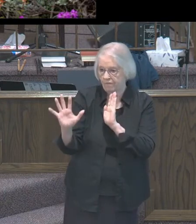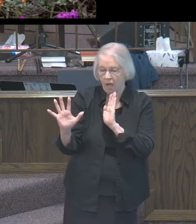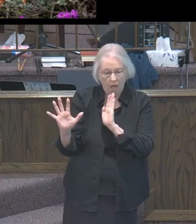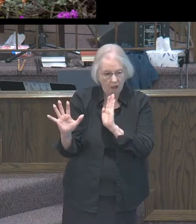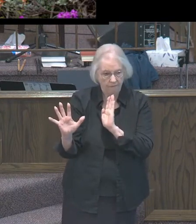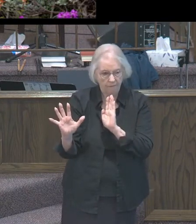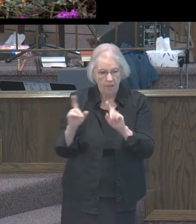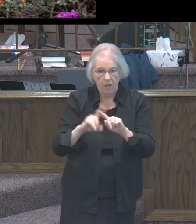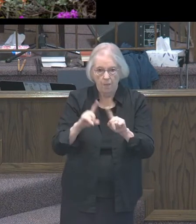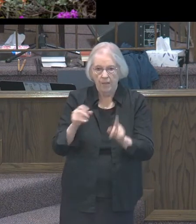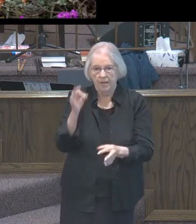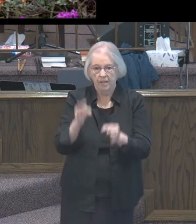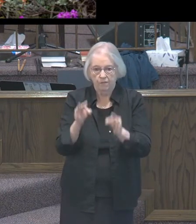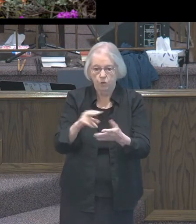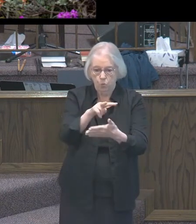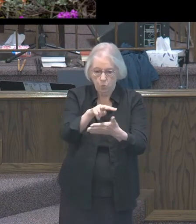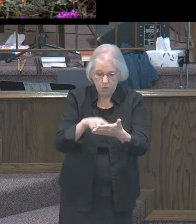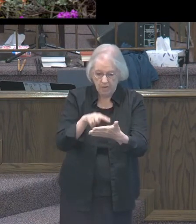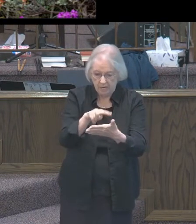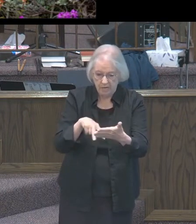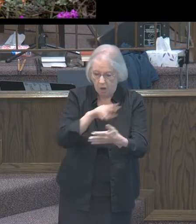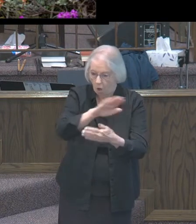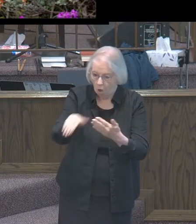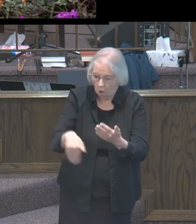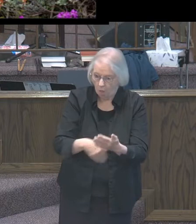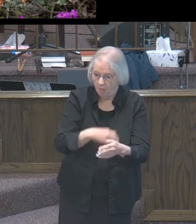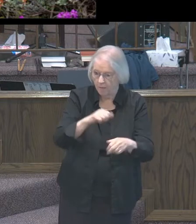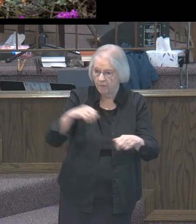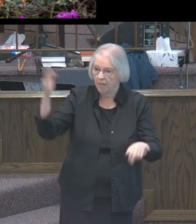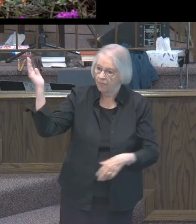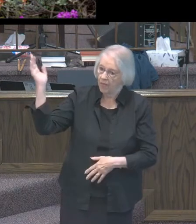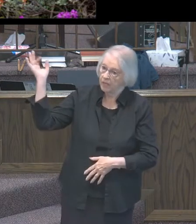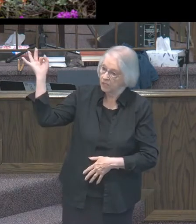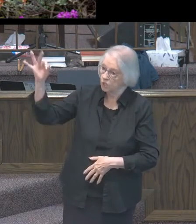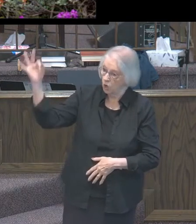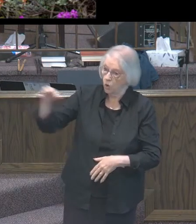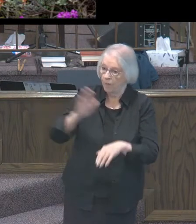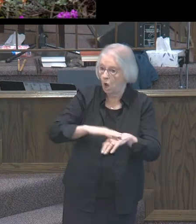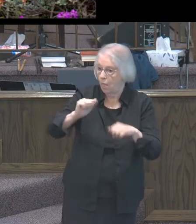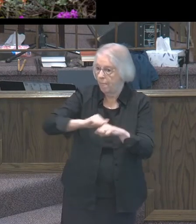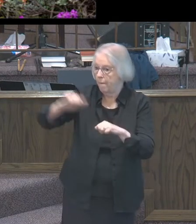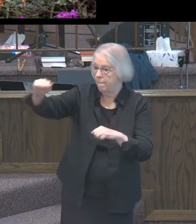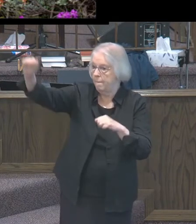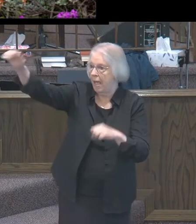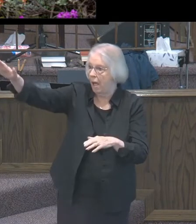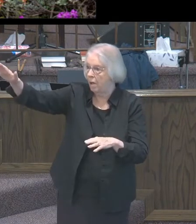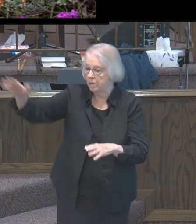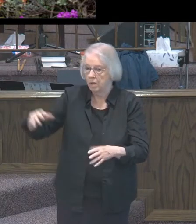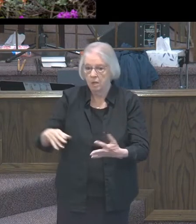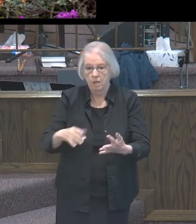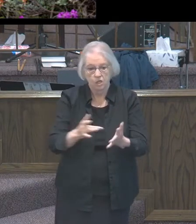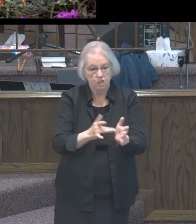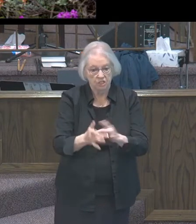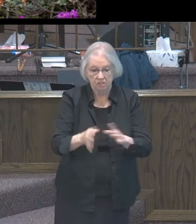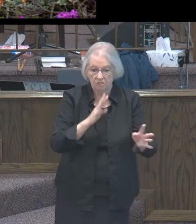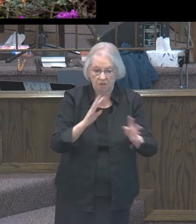these life situations that Jesus is going to talk about, they go throughout the rest of the Sermon on the Mount. Jesus is